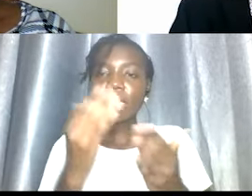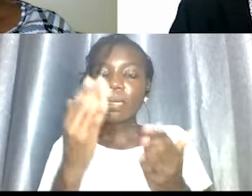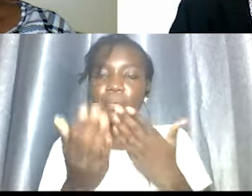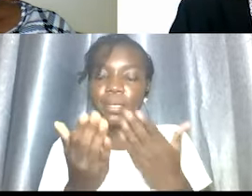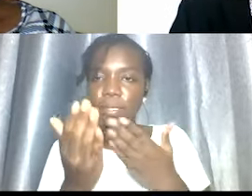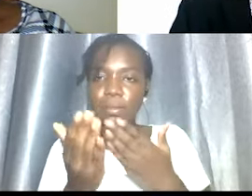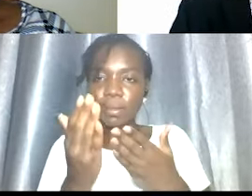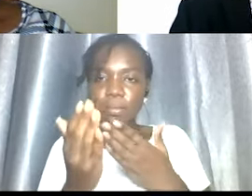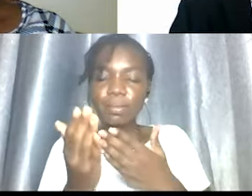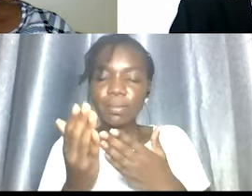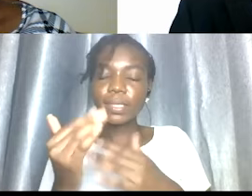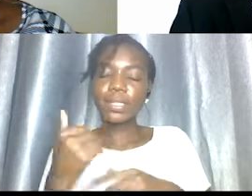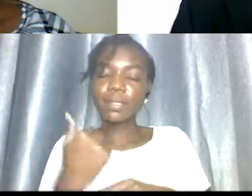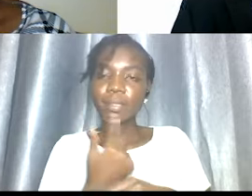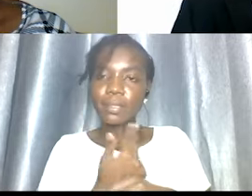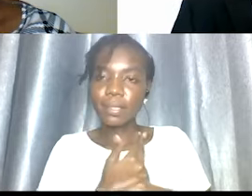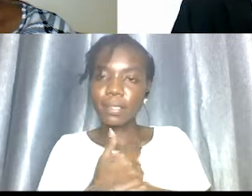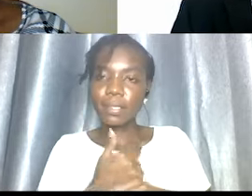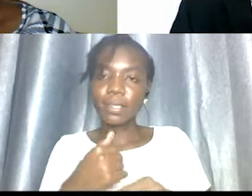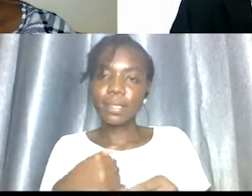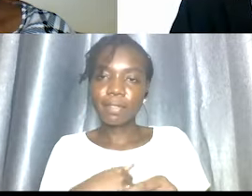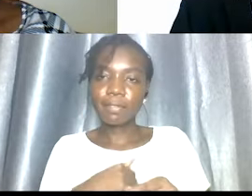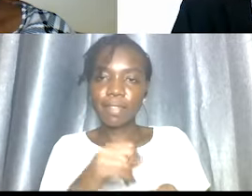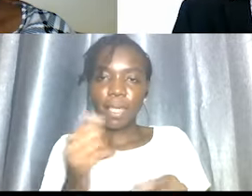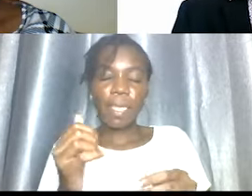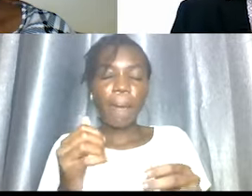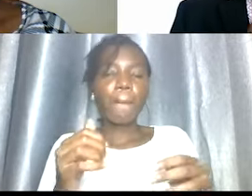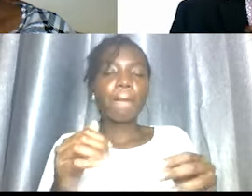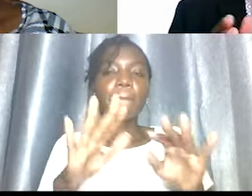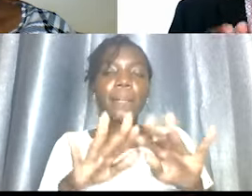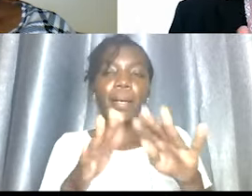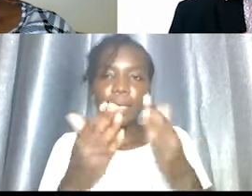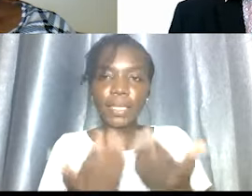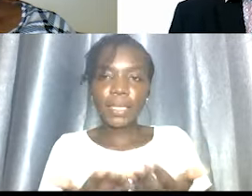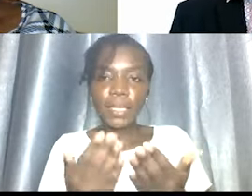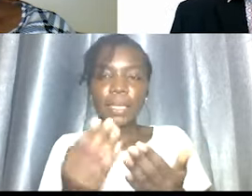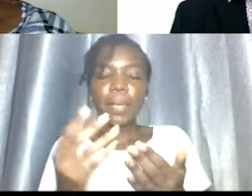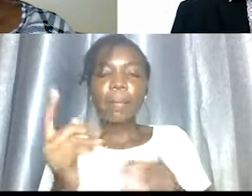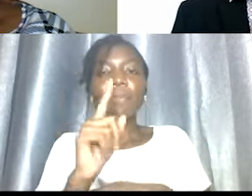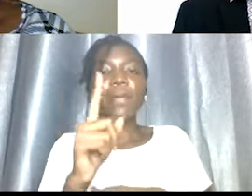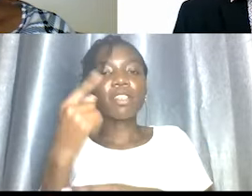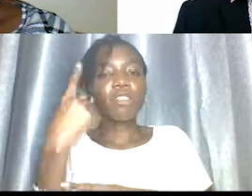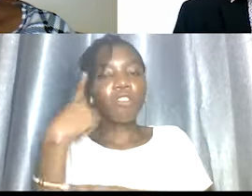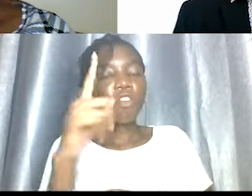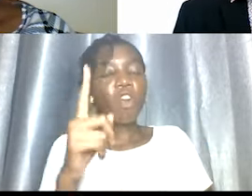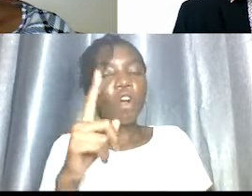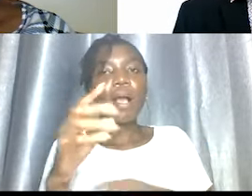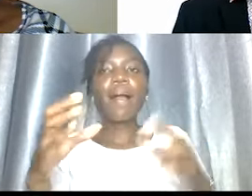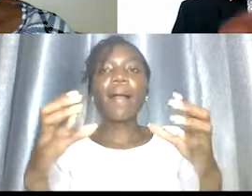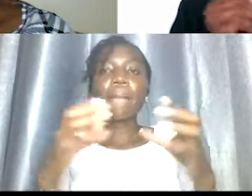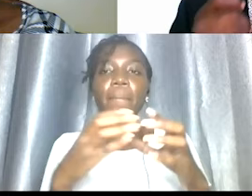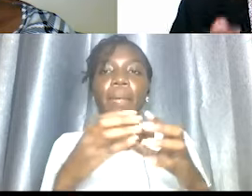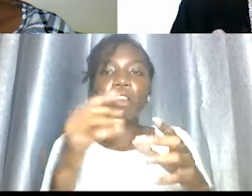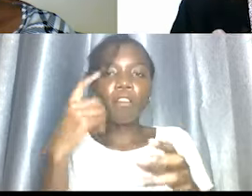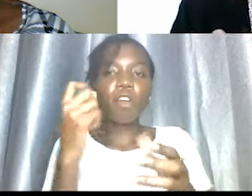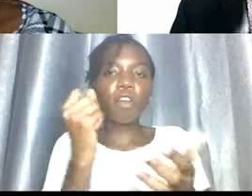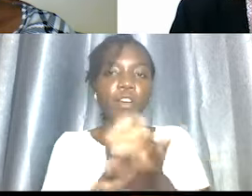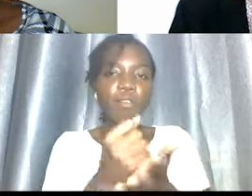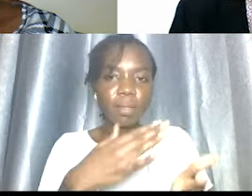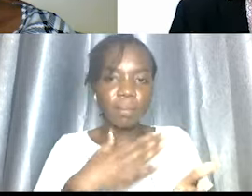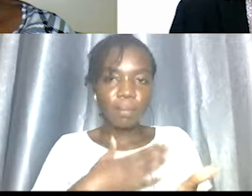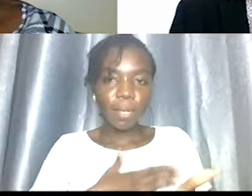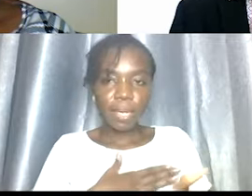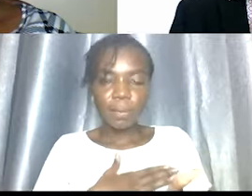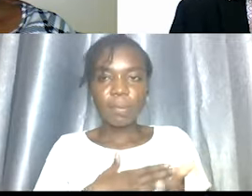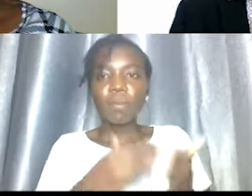were having her farewell party. The president of the company was in my office giving me my